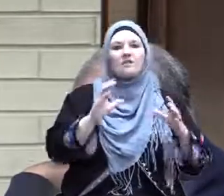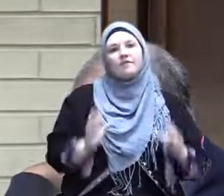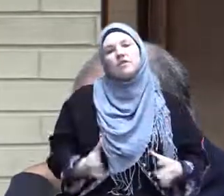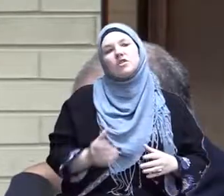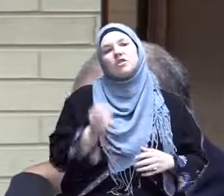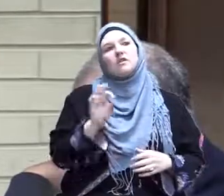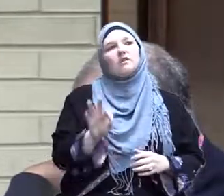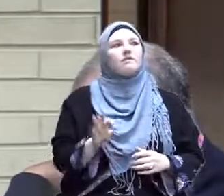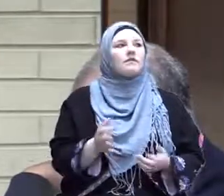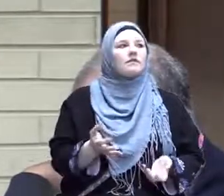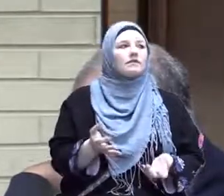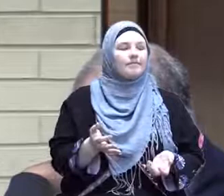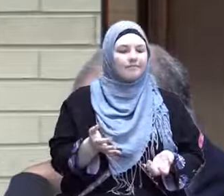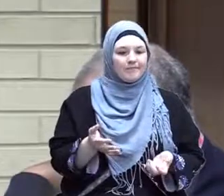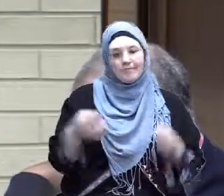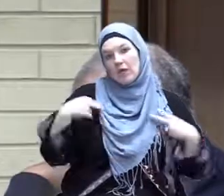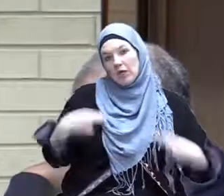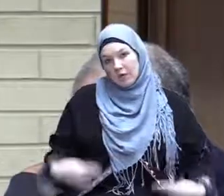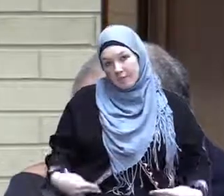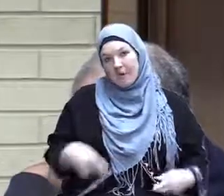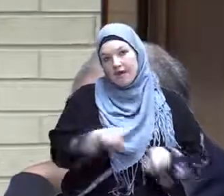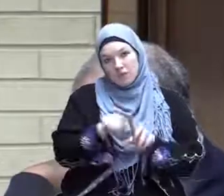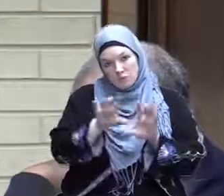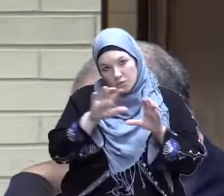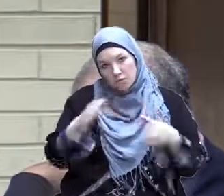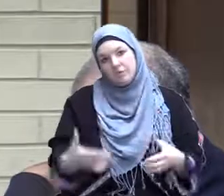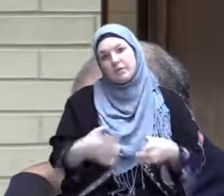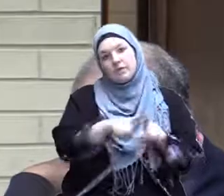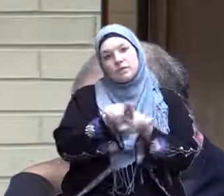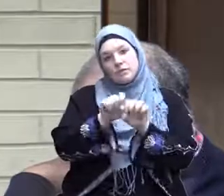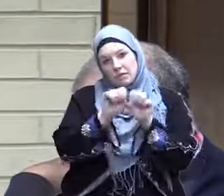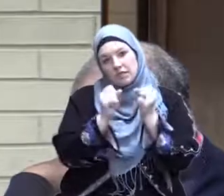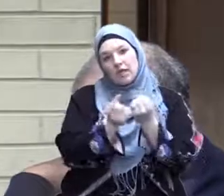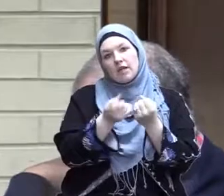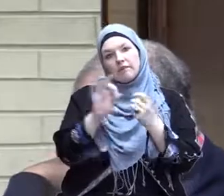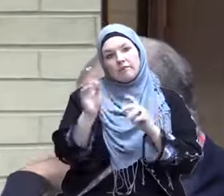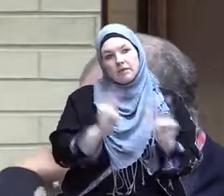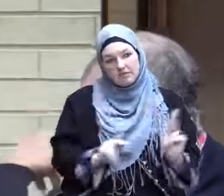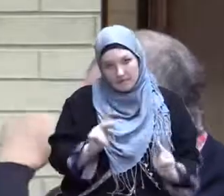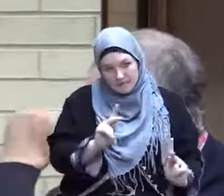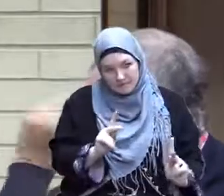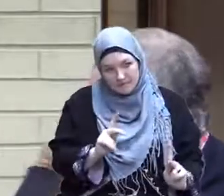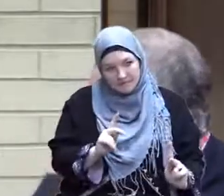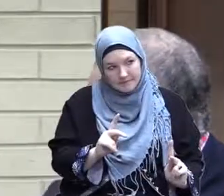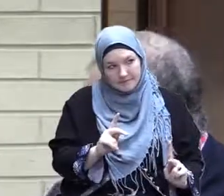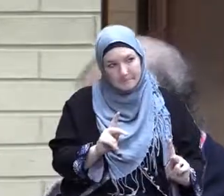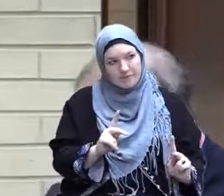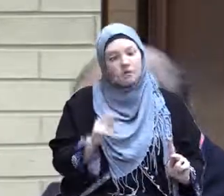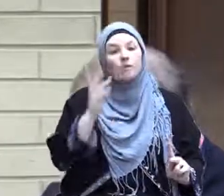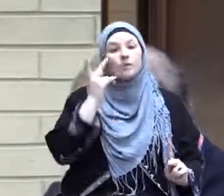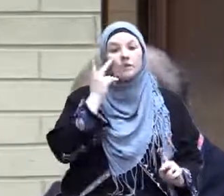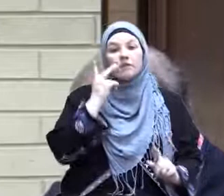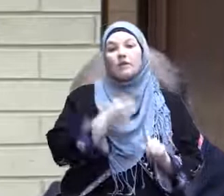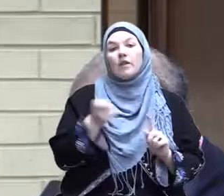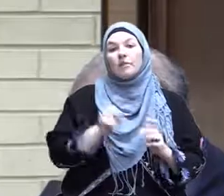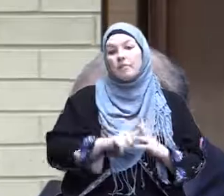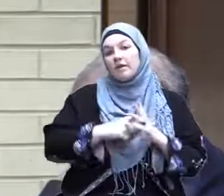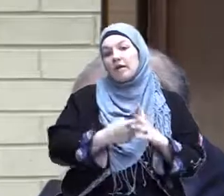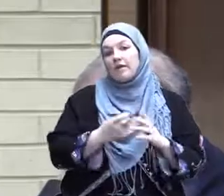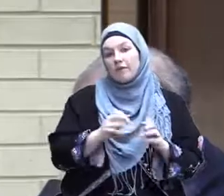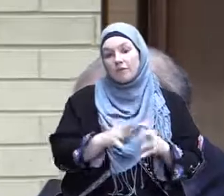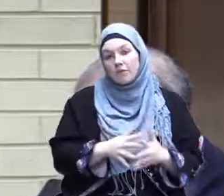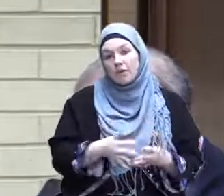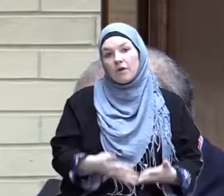classifications of the humans as a group, as a society, as people. You see, from the beginning of the